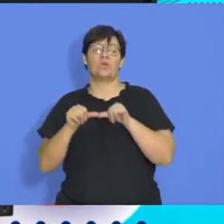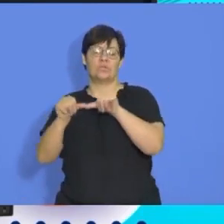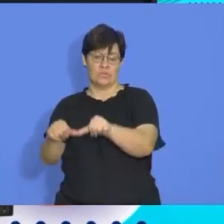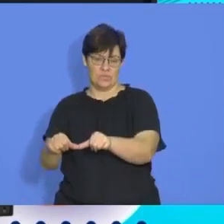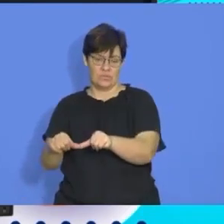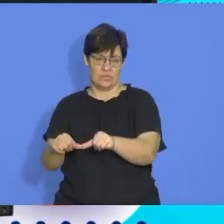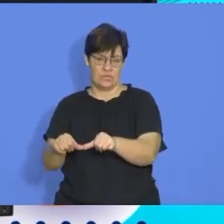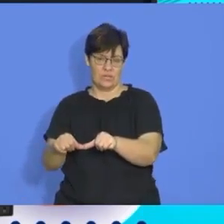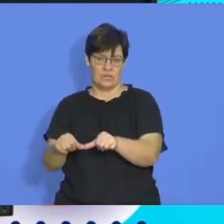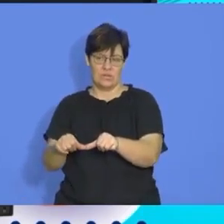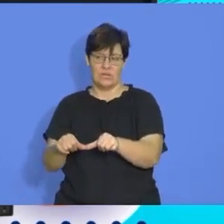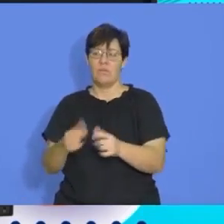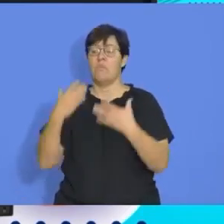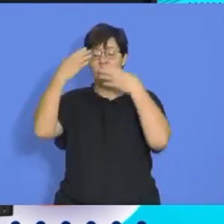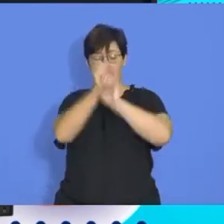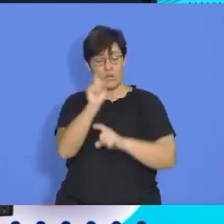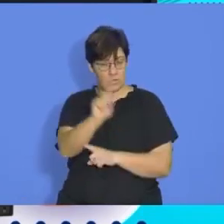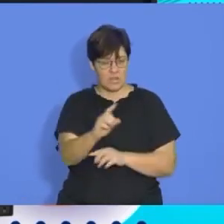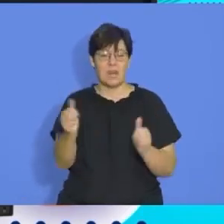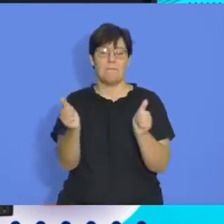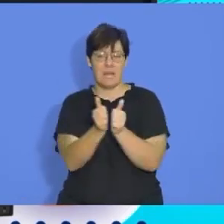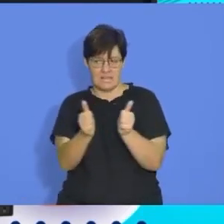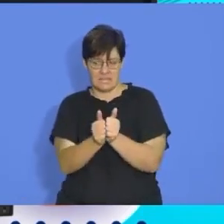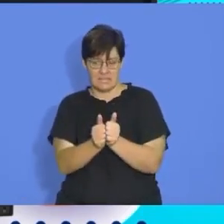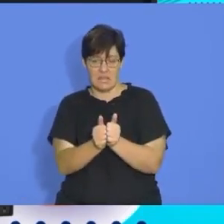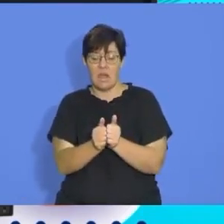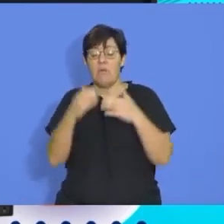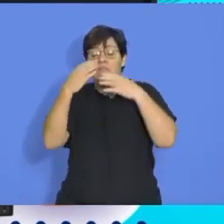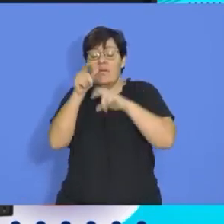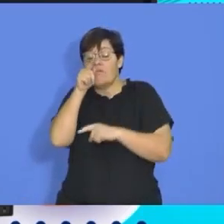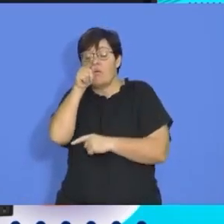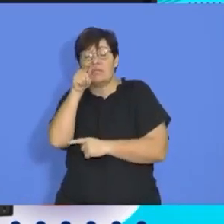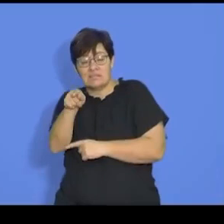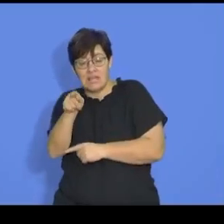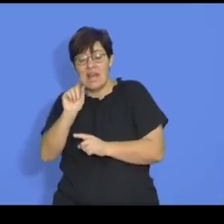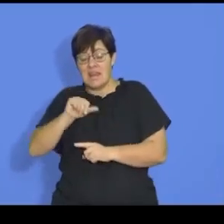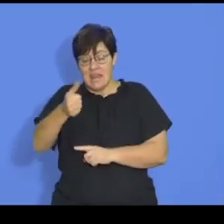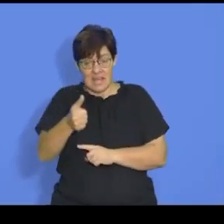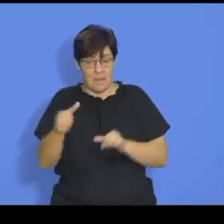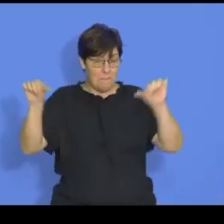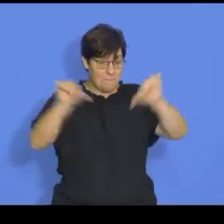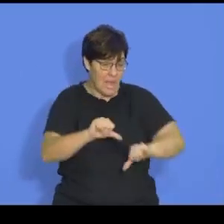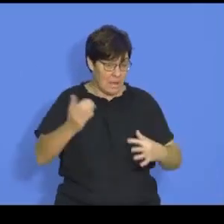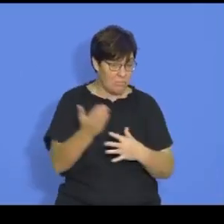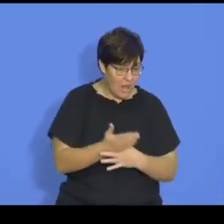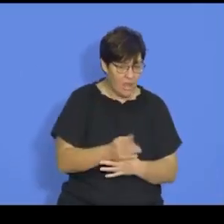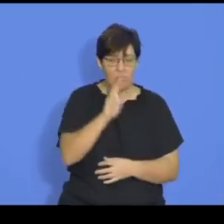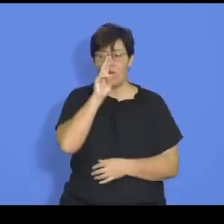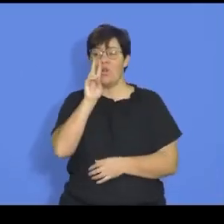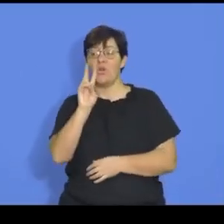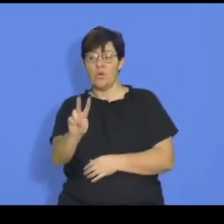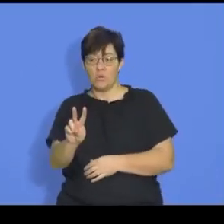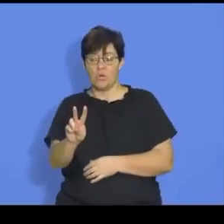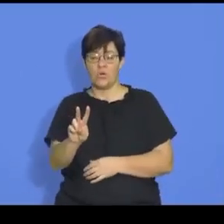we continue. But remember, obviously, we're focusing on partnerships, and we are, in the next segment, going to now